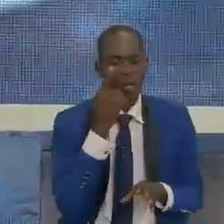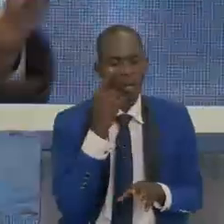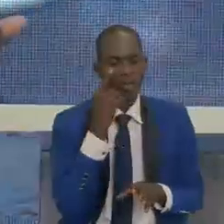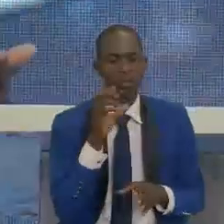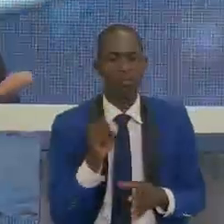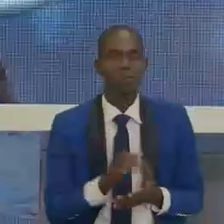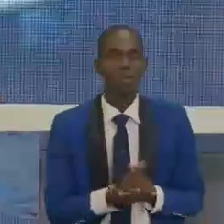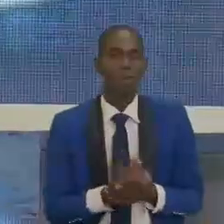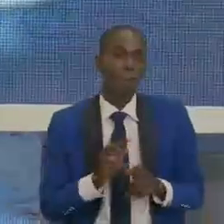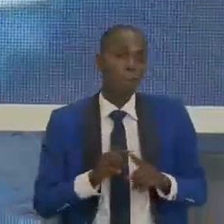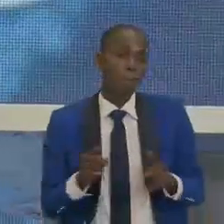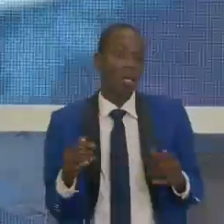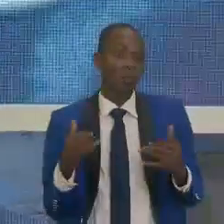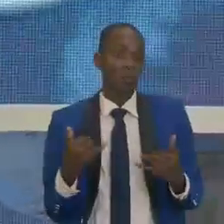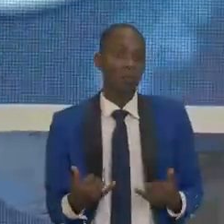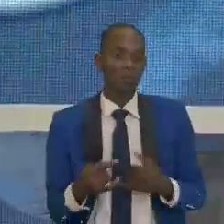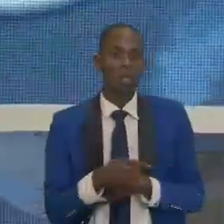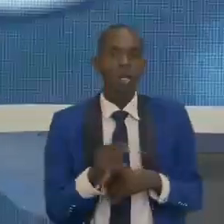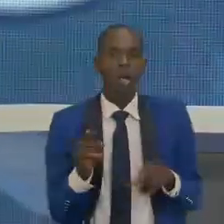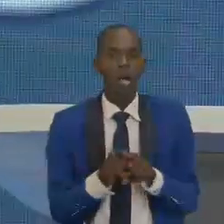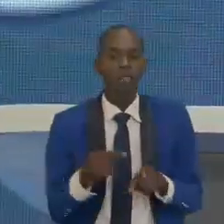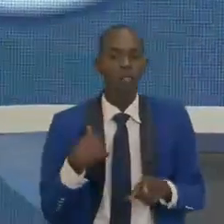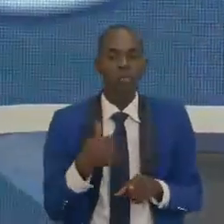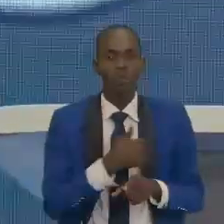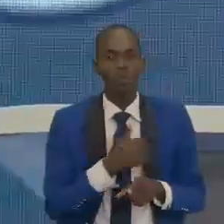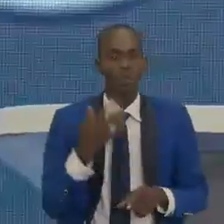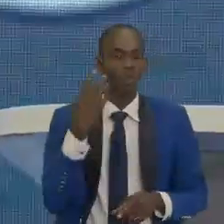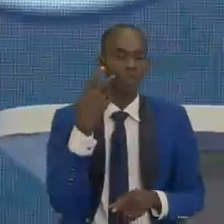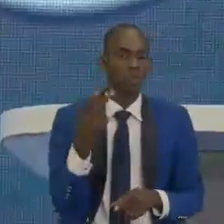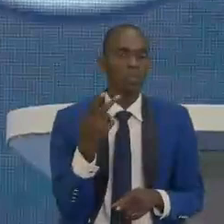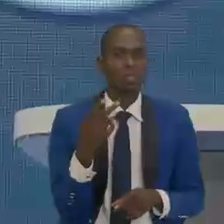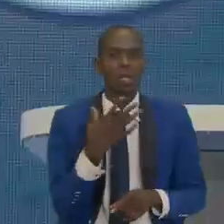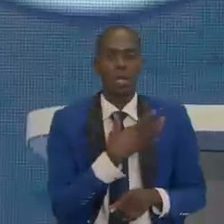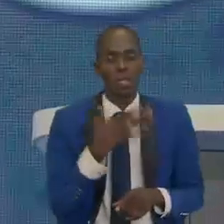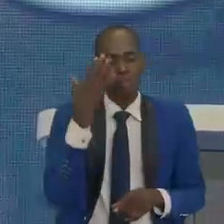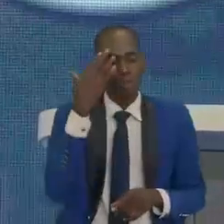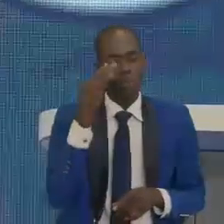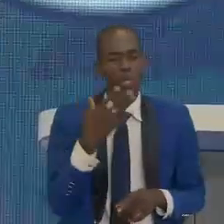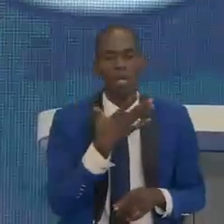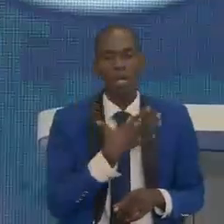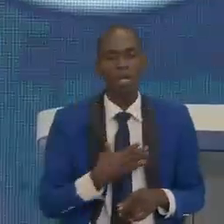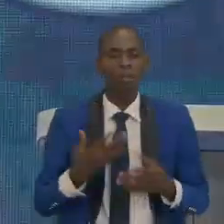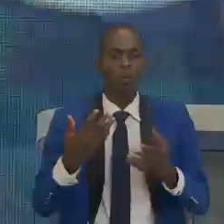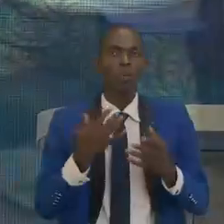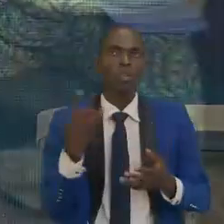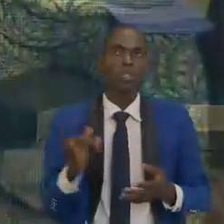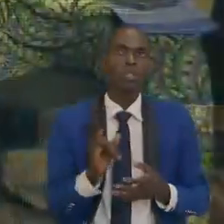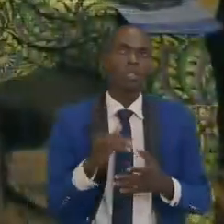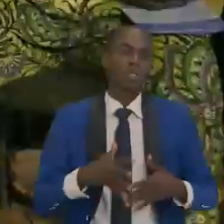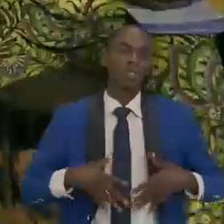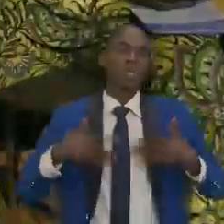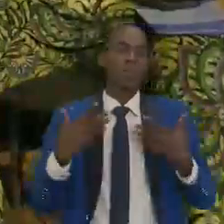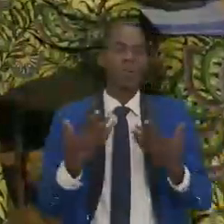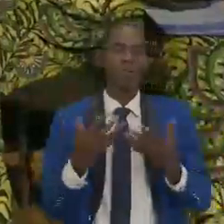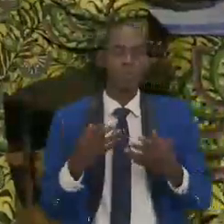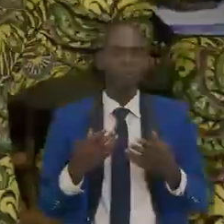But today, as you realize, I want eternal life. I want abundant life. I